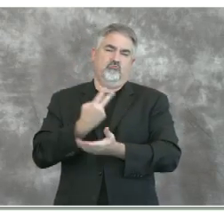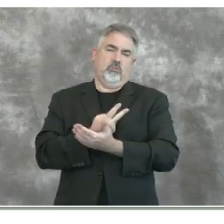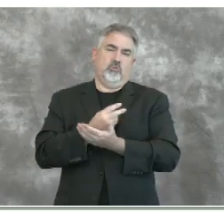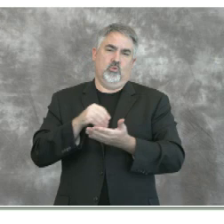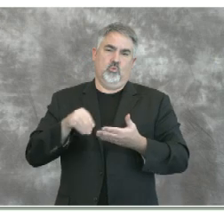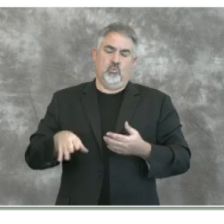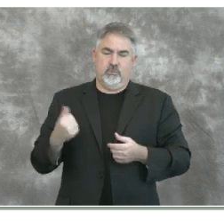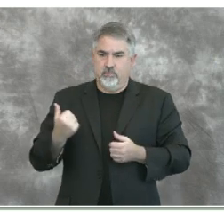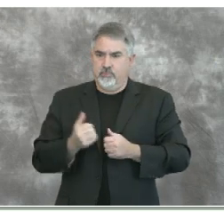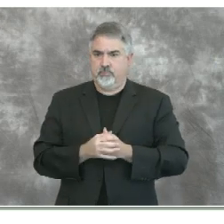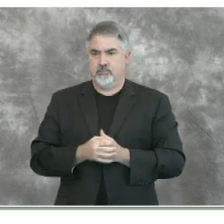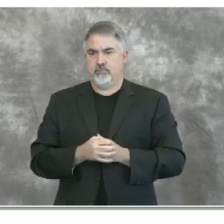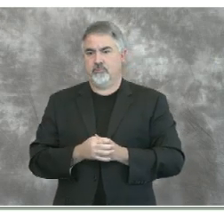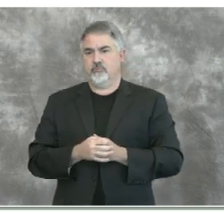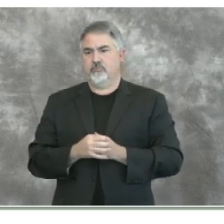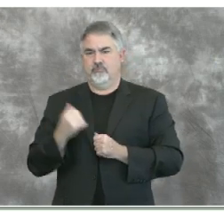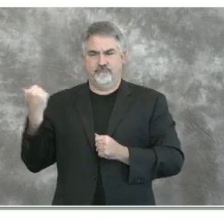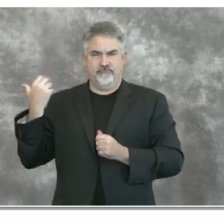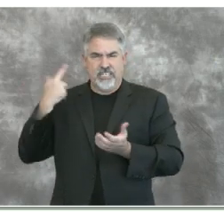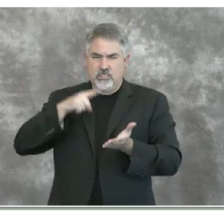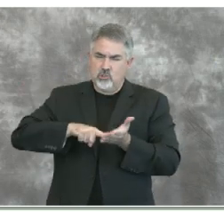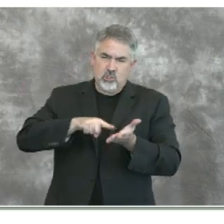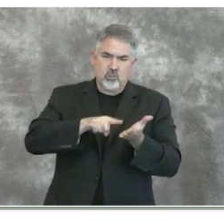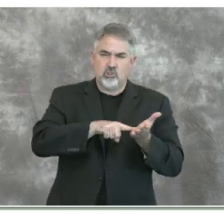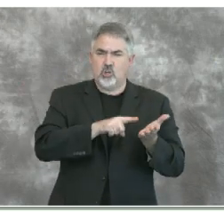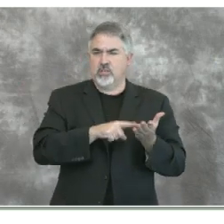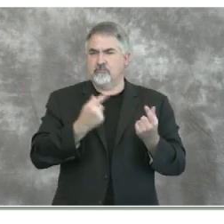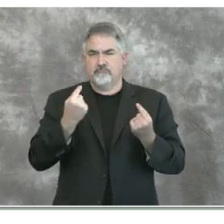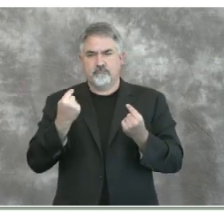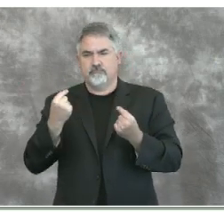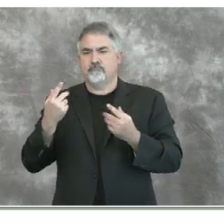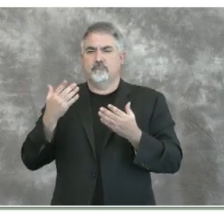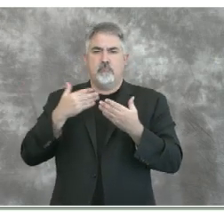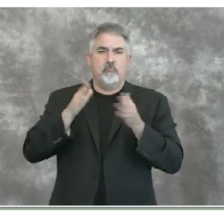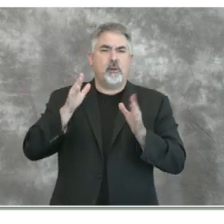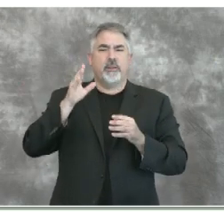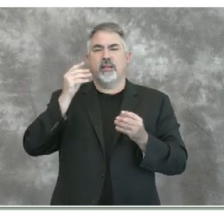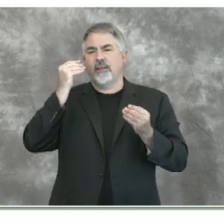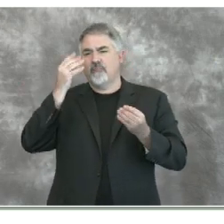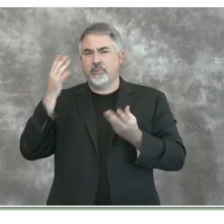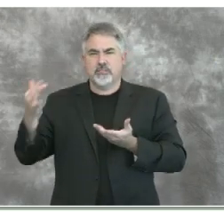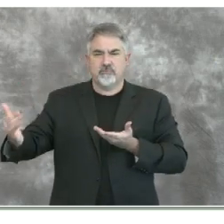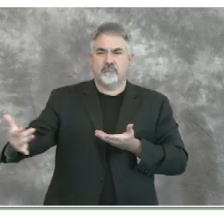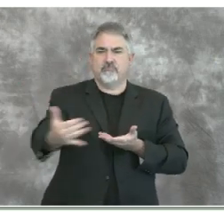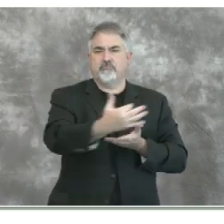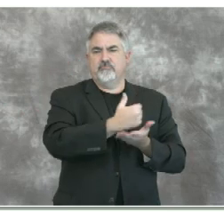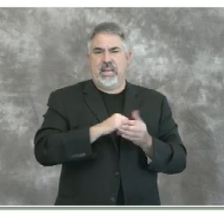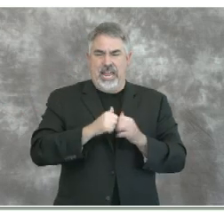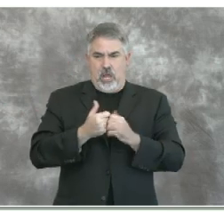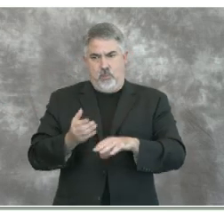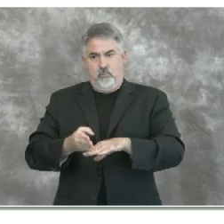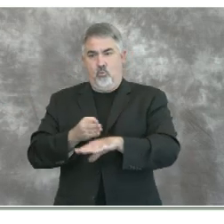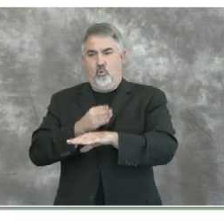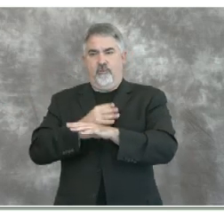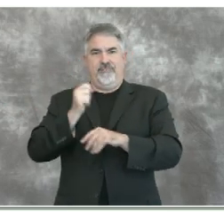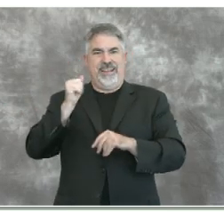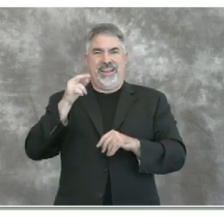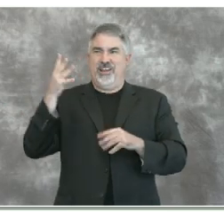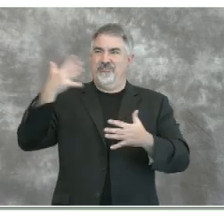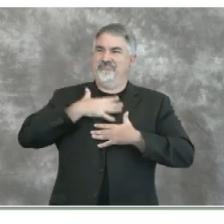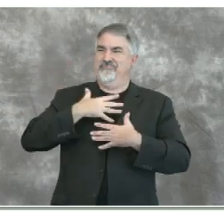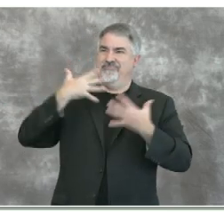promotes research, robust public engagement, and effective public policy for the improvement of air quality in